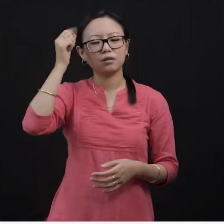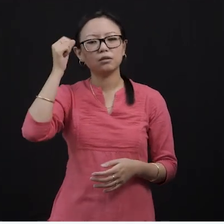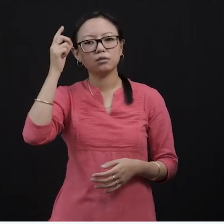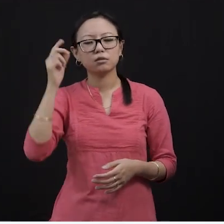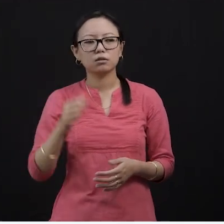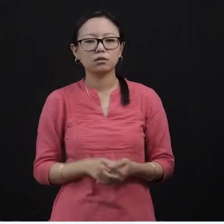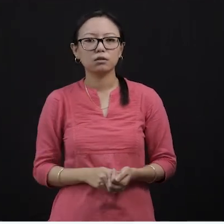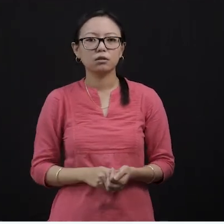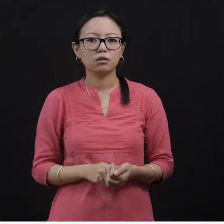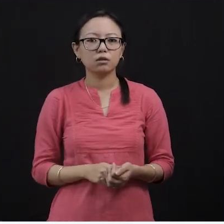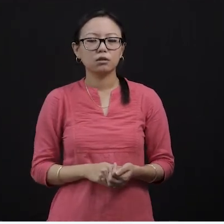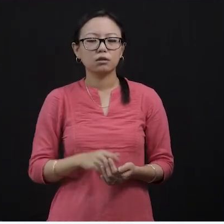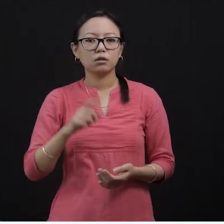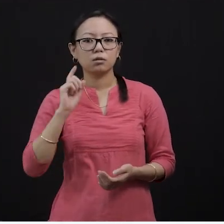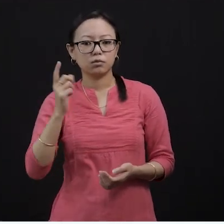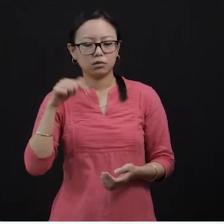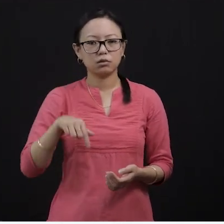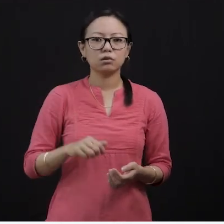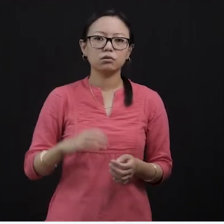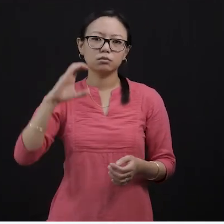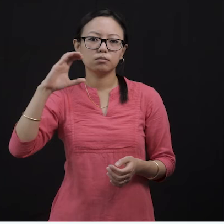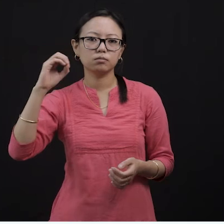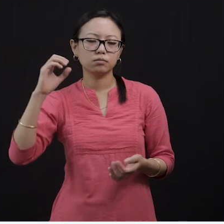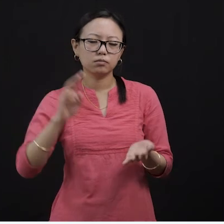But these days, we have a compass.